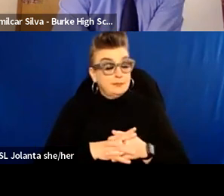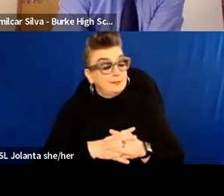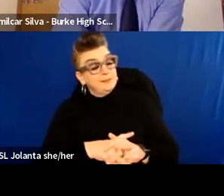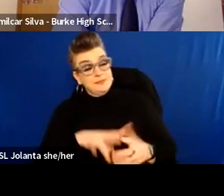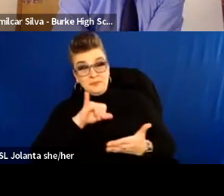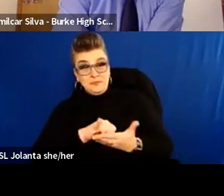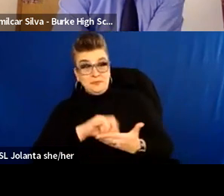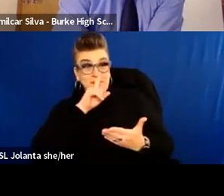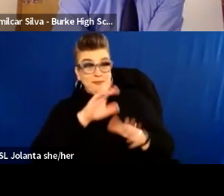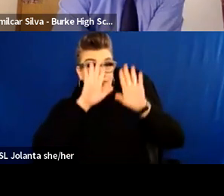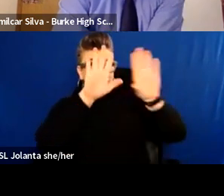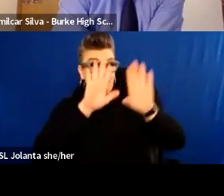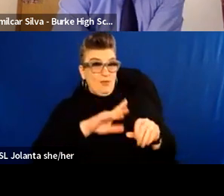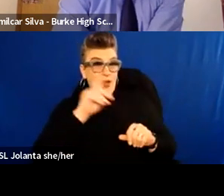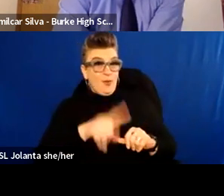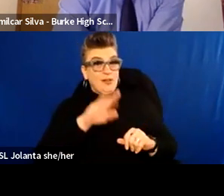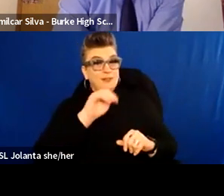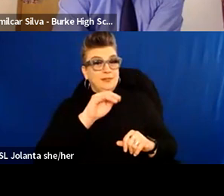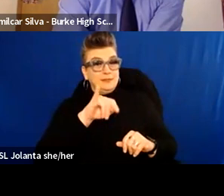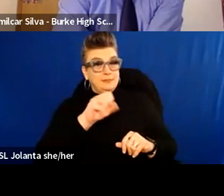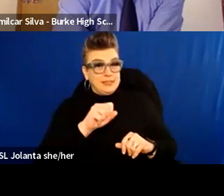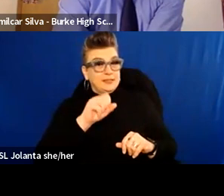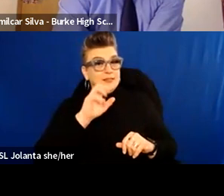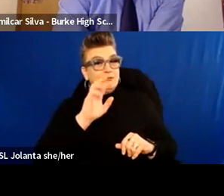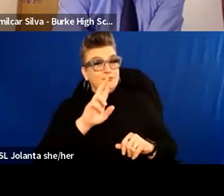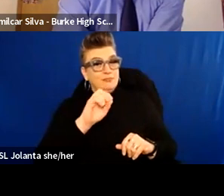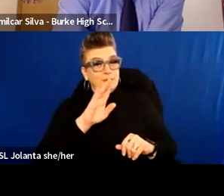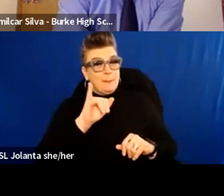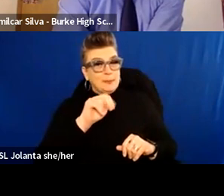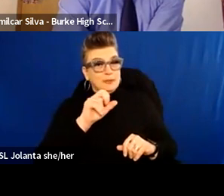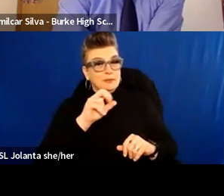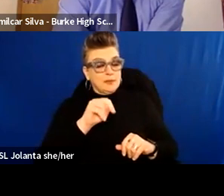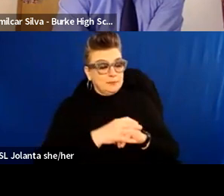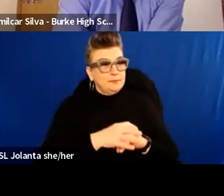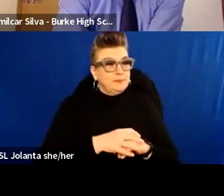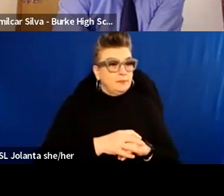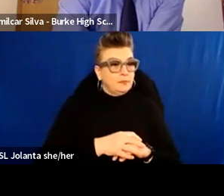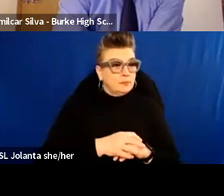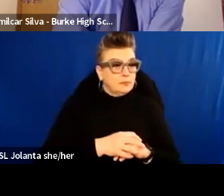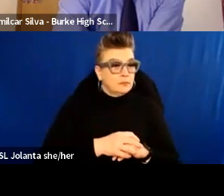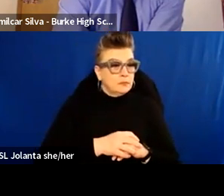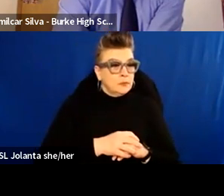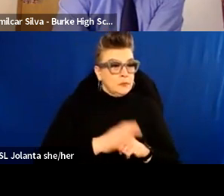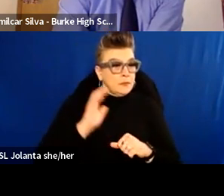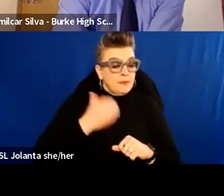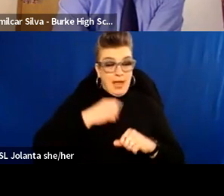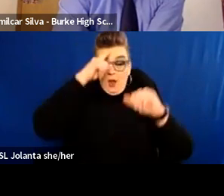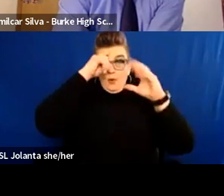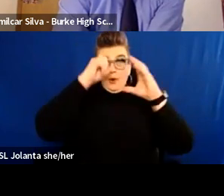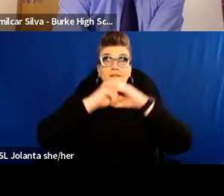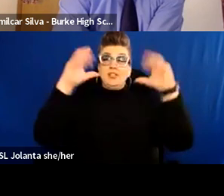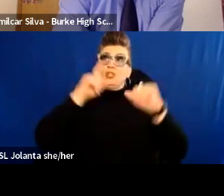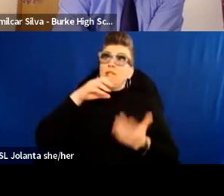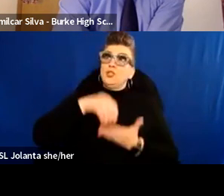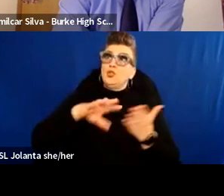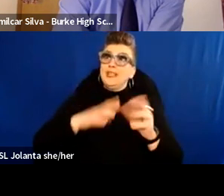question ms robinson and you know the vision is that you know students would have a home based school